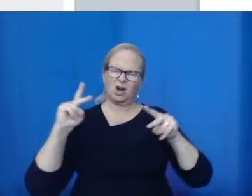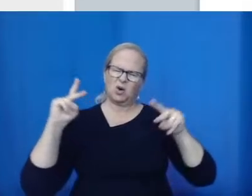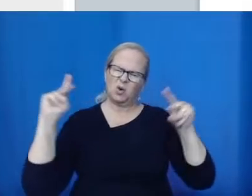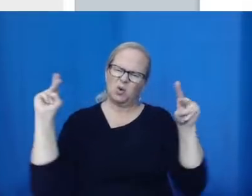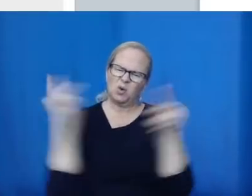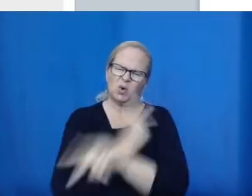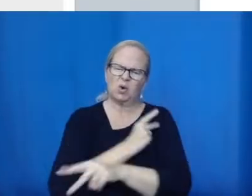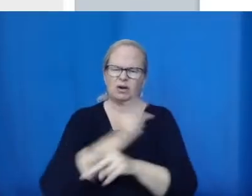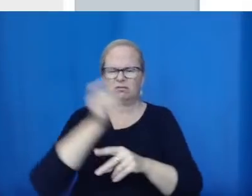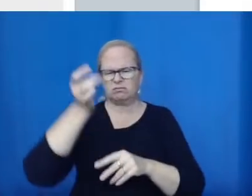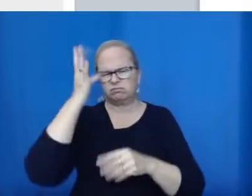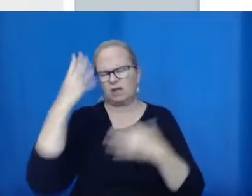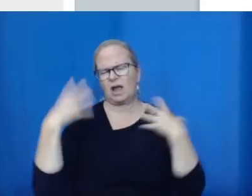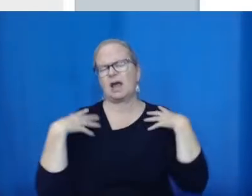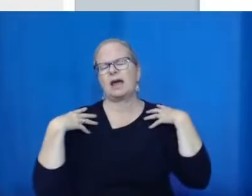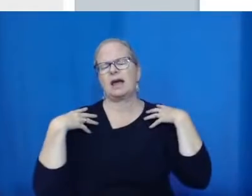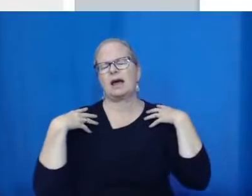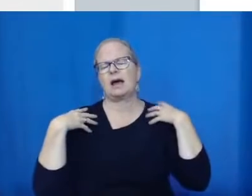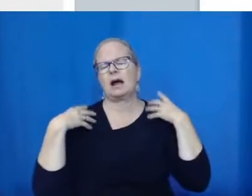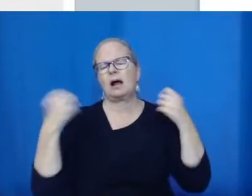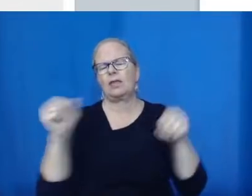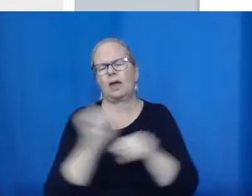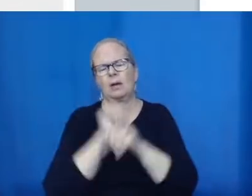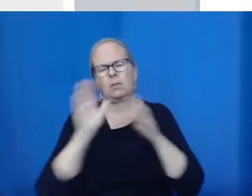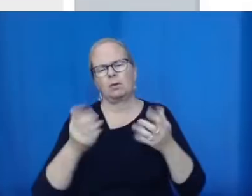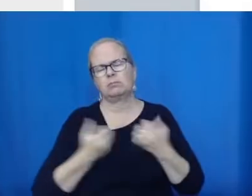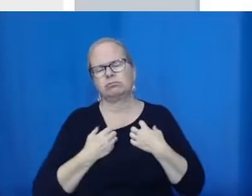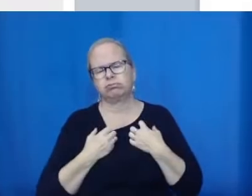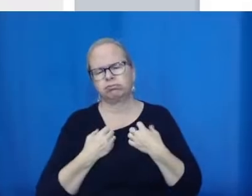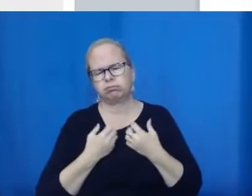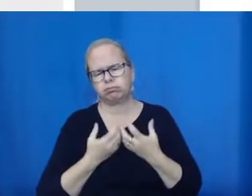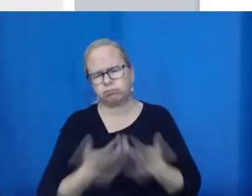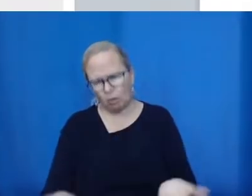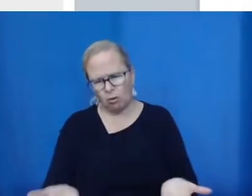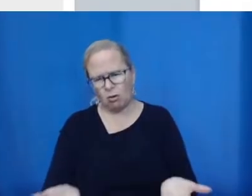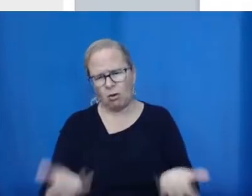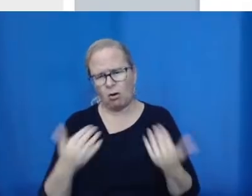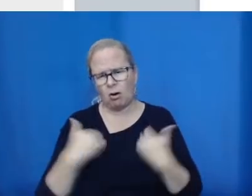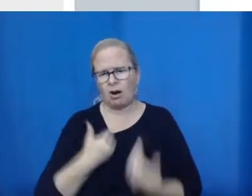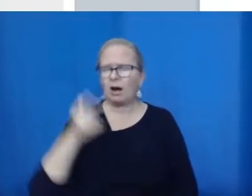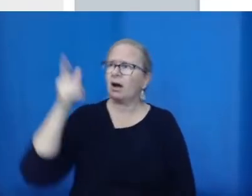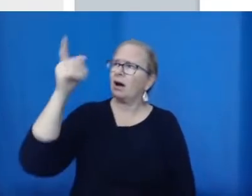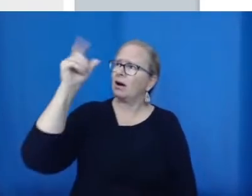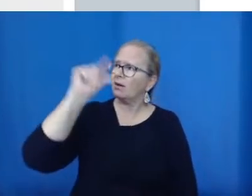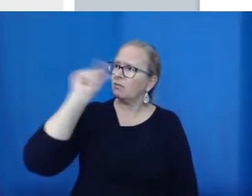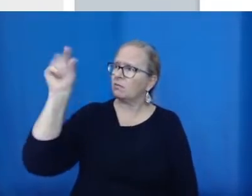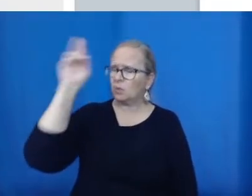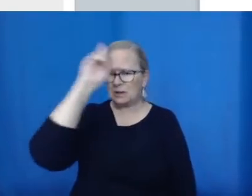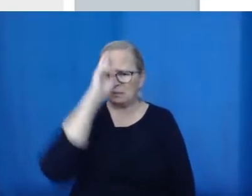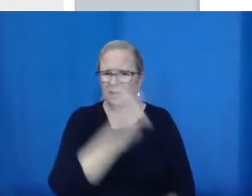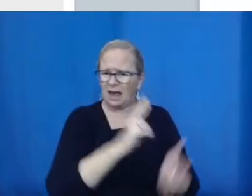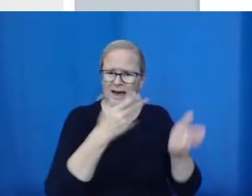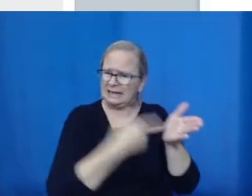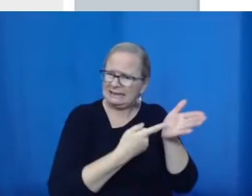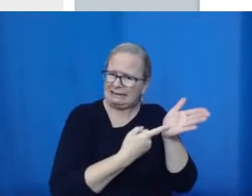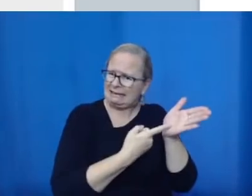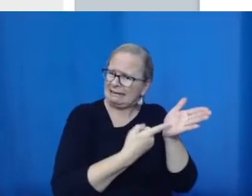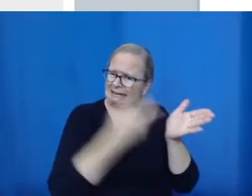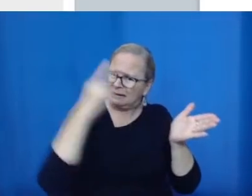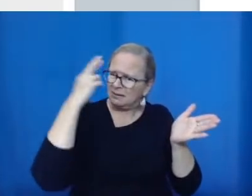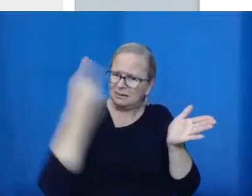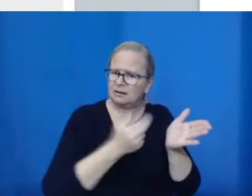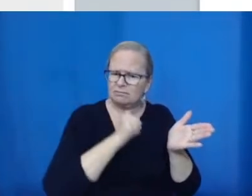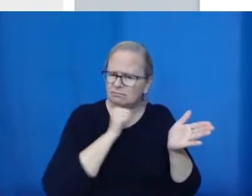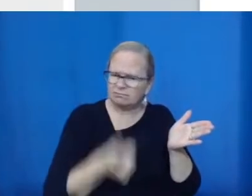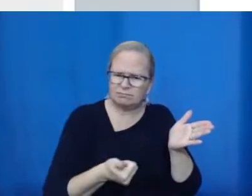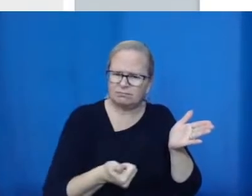already have difficulty meeting that ICU capacity baseline of 173 at the level of quality that we would like